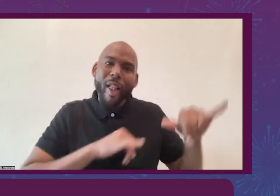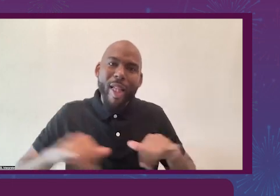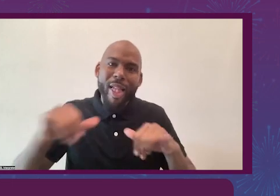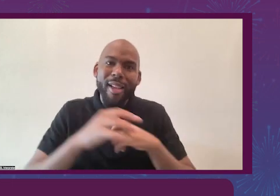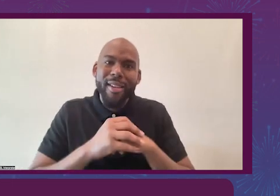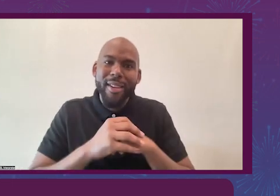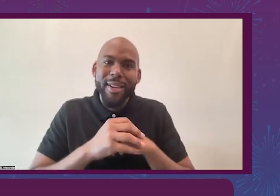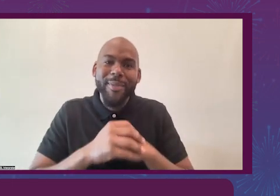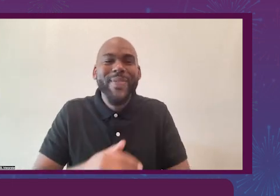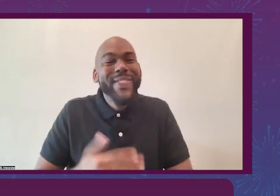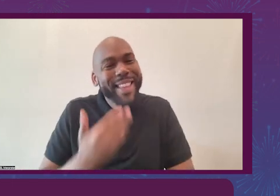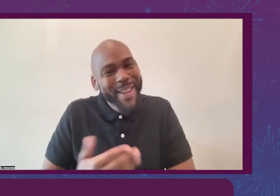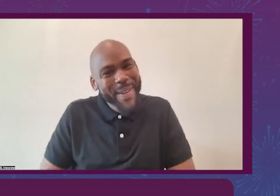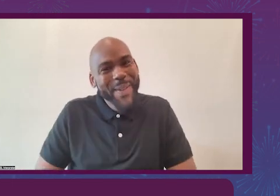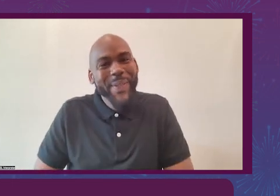world for all.